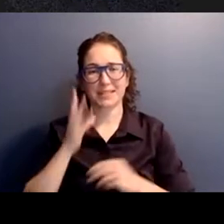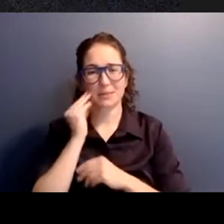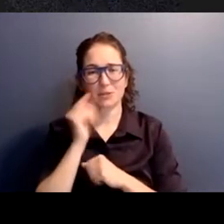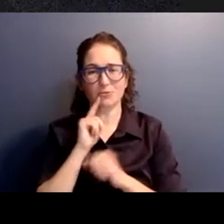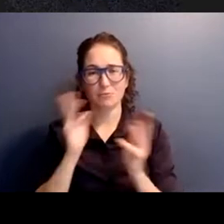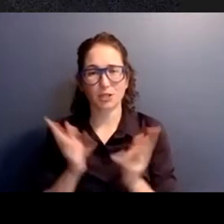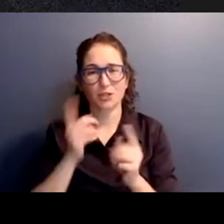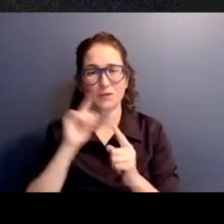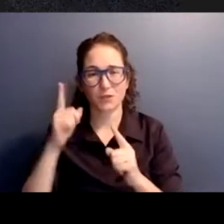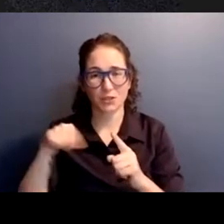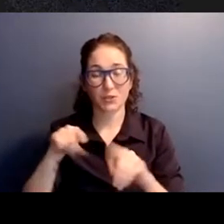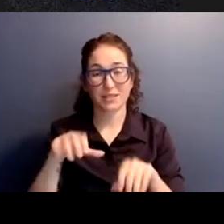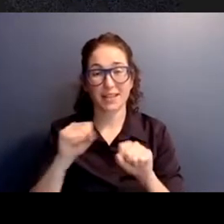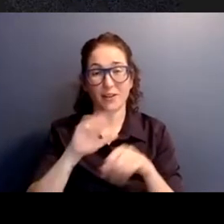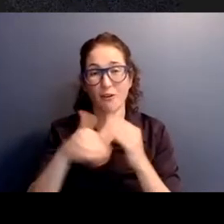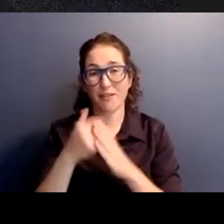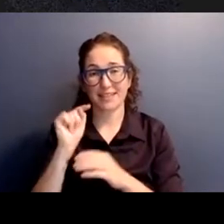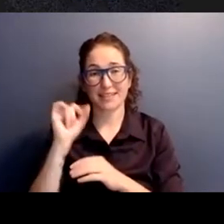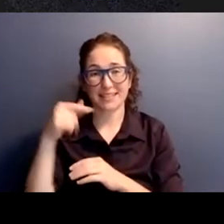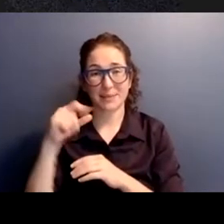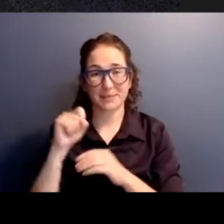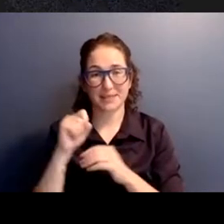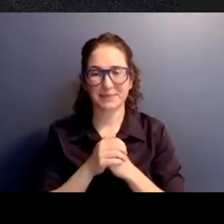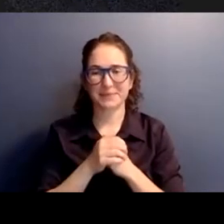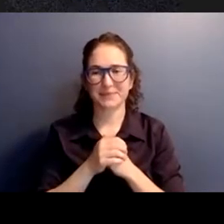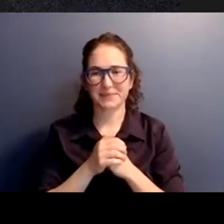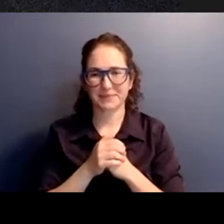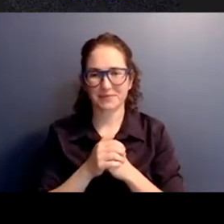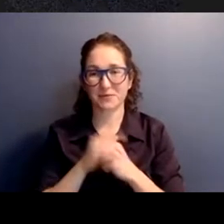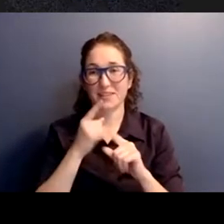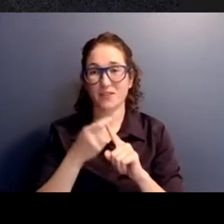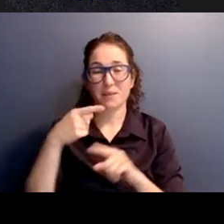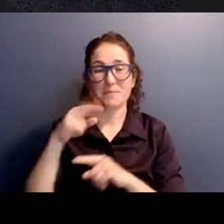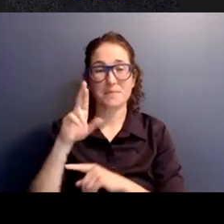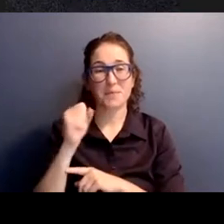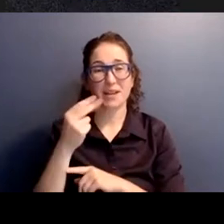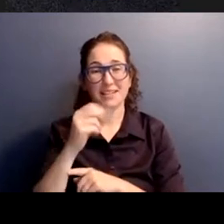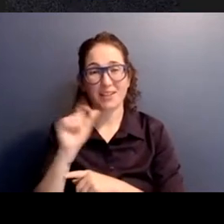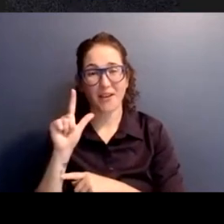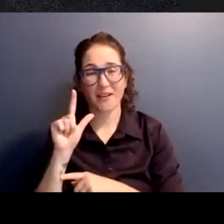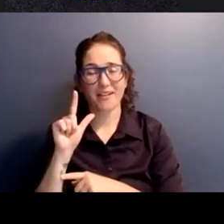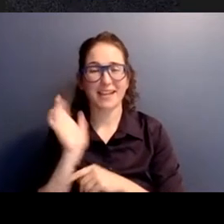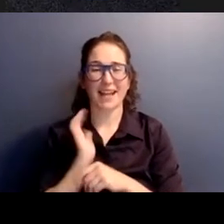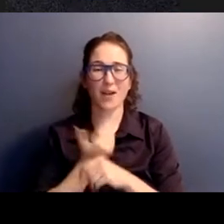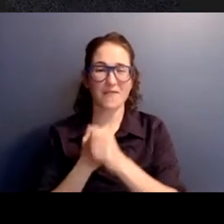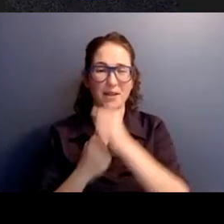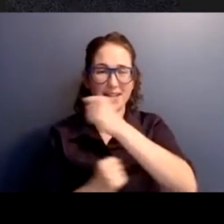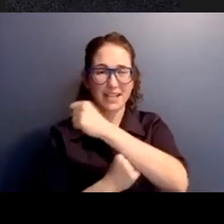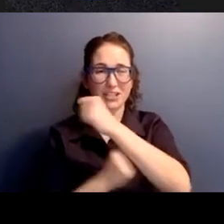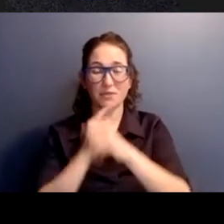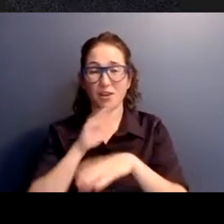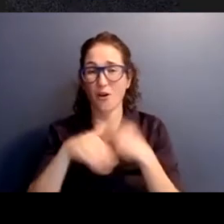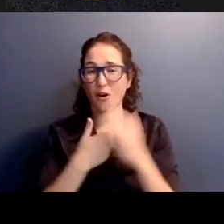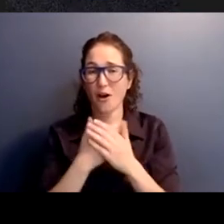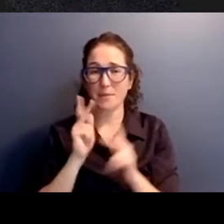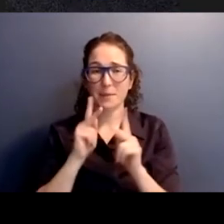take these tips with you wherever you go. And once again, on behalf of Preservation Hall, Preservation Hall Foundation, and all lovers of